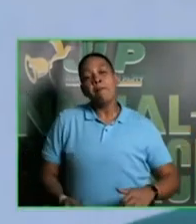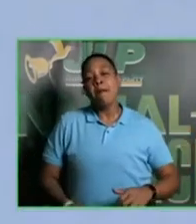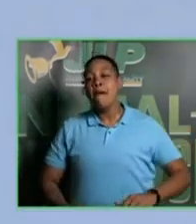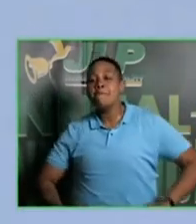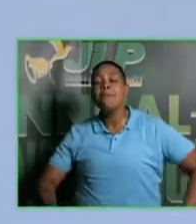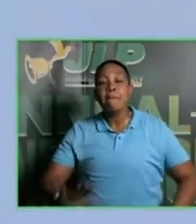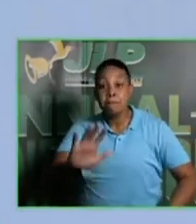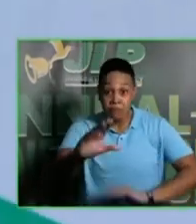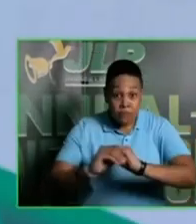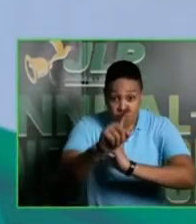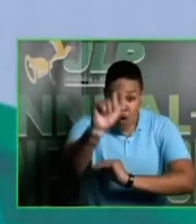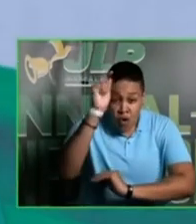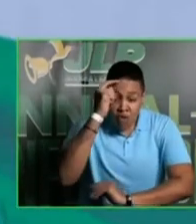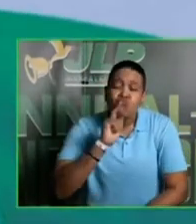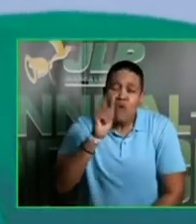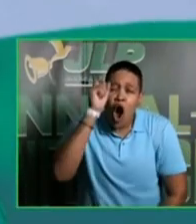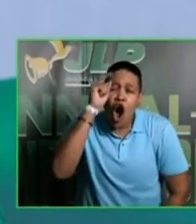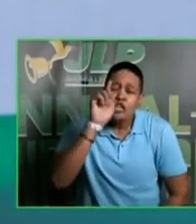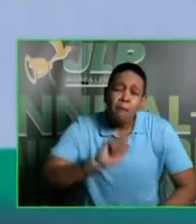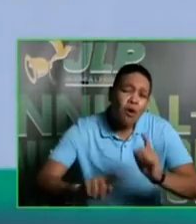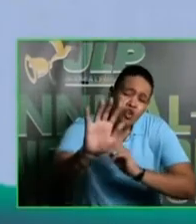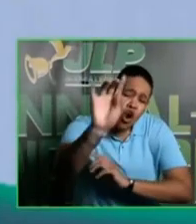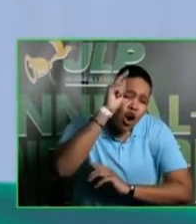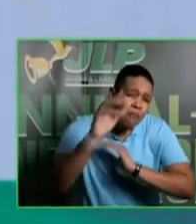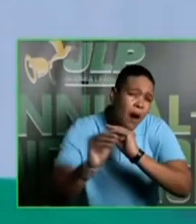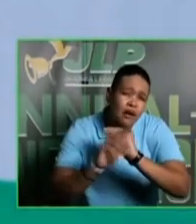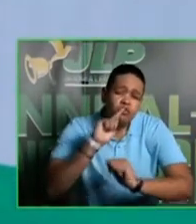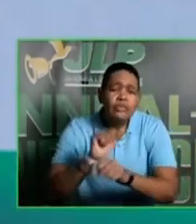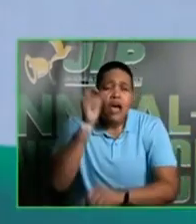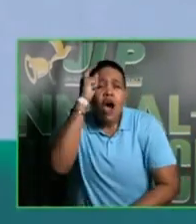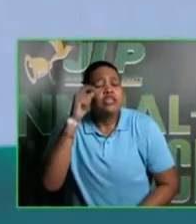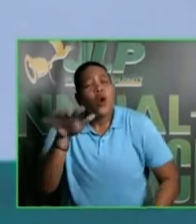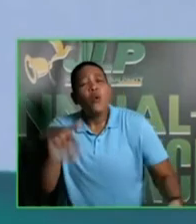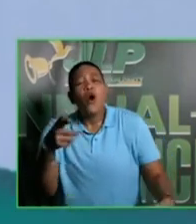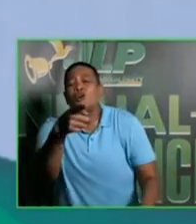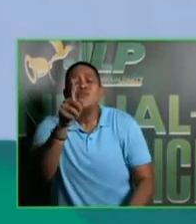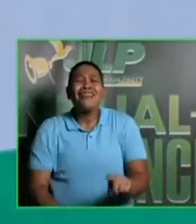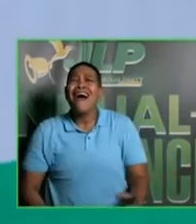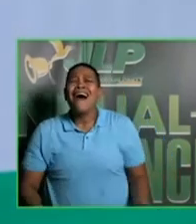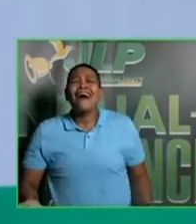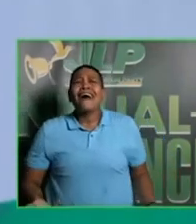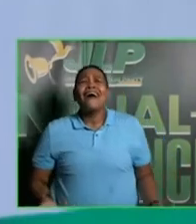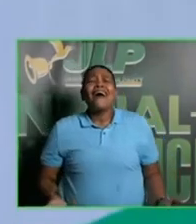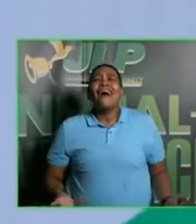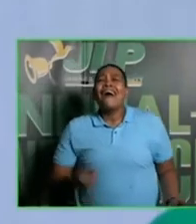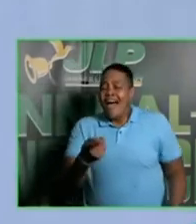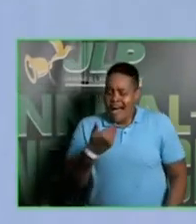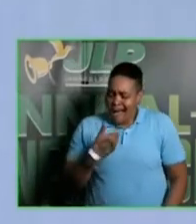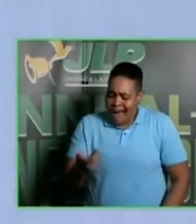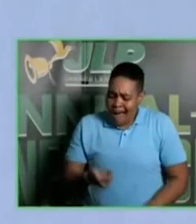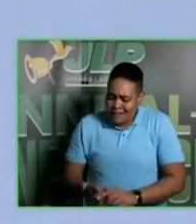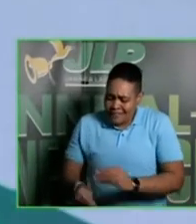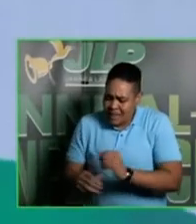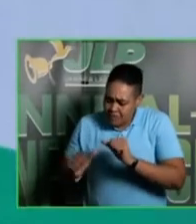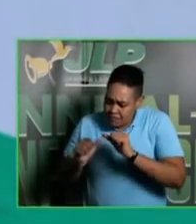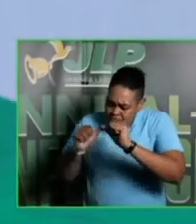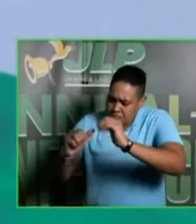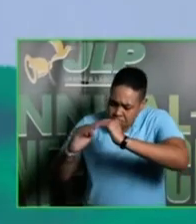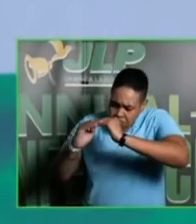this, but your government also understands that you cannot have a